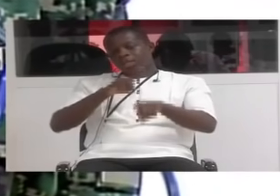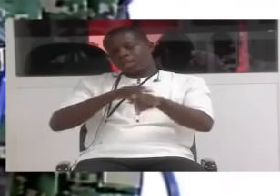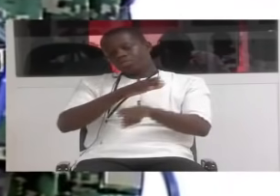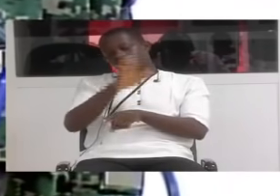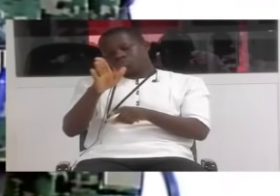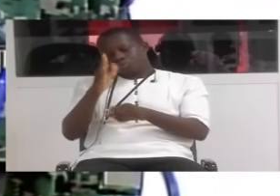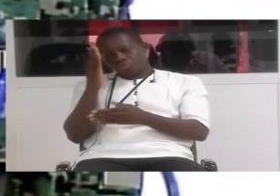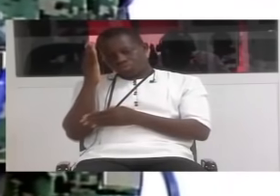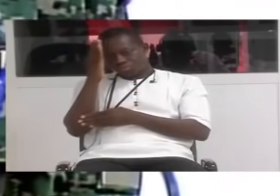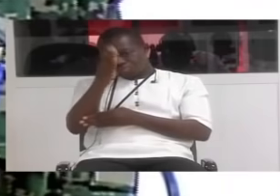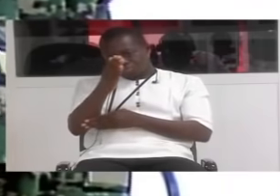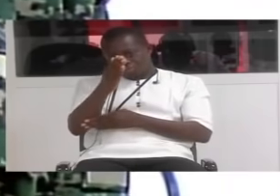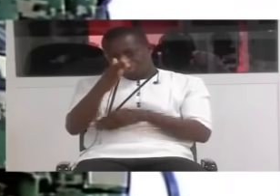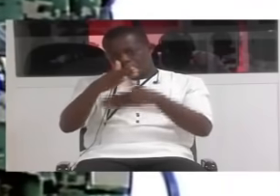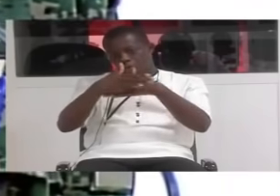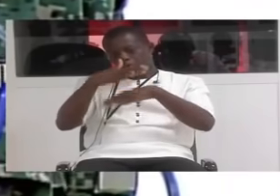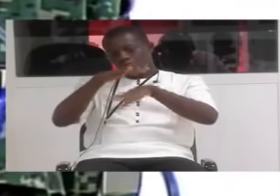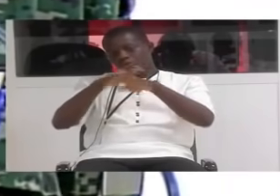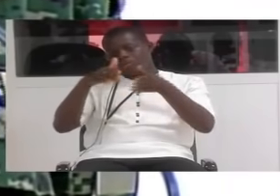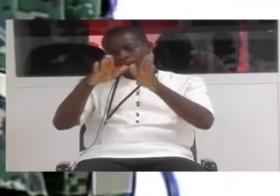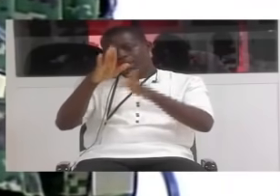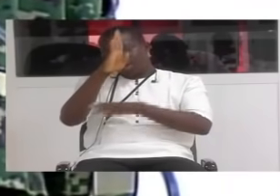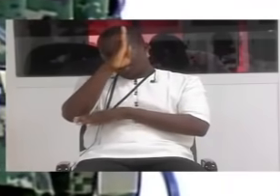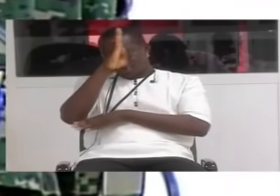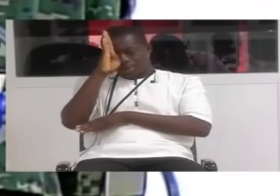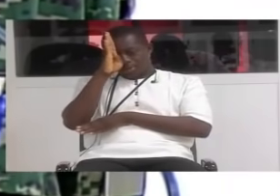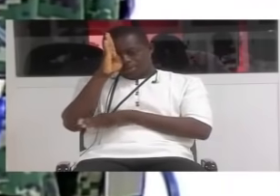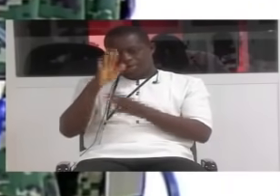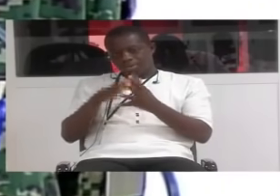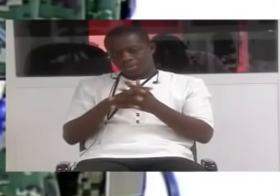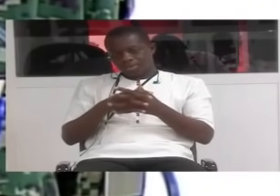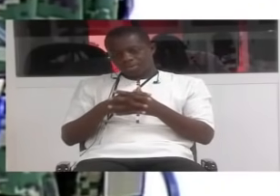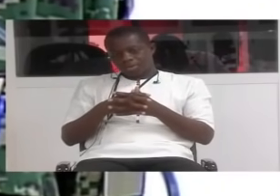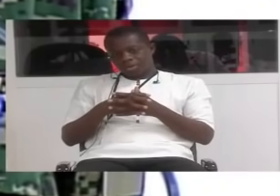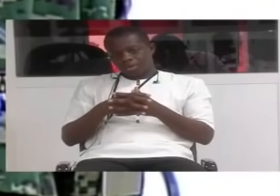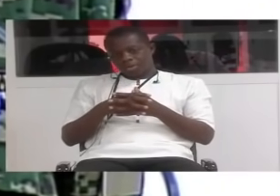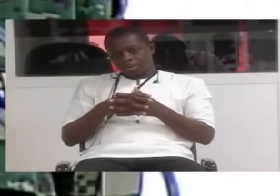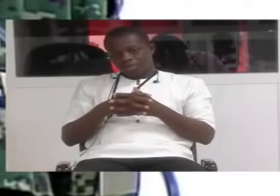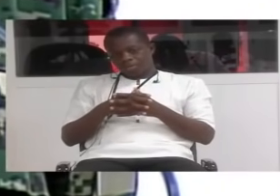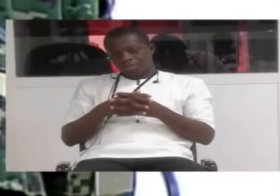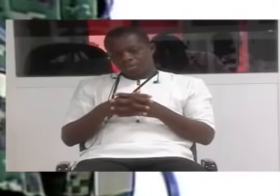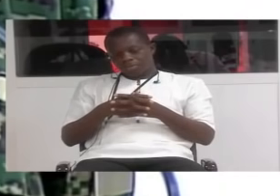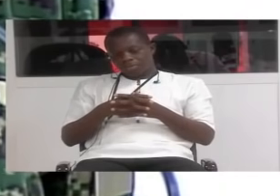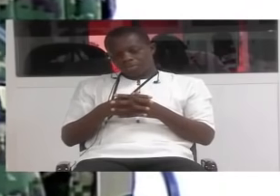Katiling Birkama La. So when we took a bend and headed towards Birkama,